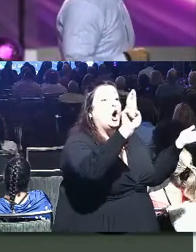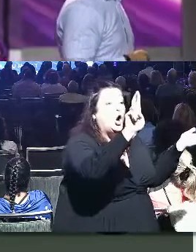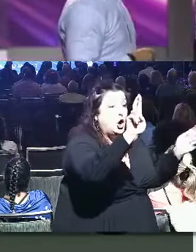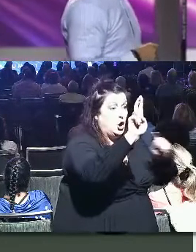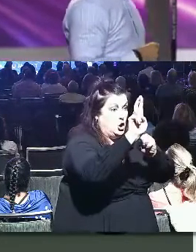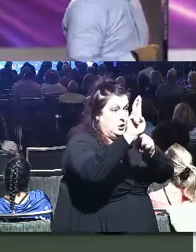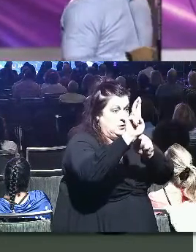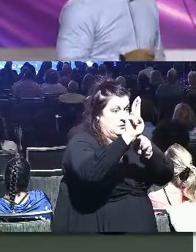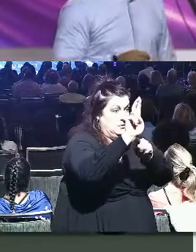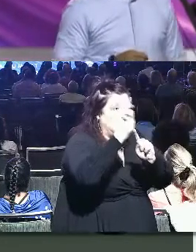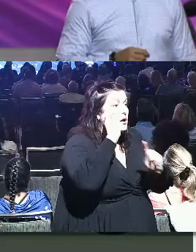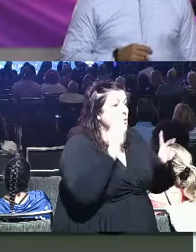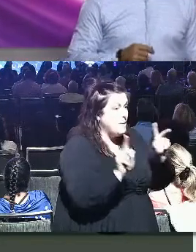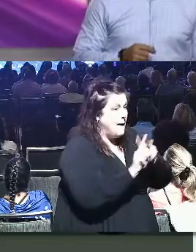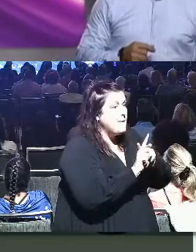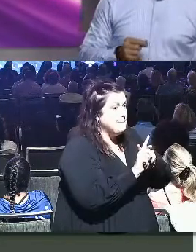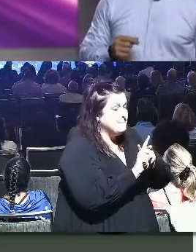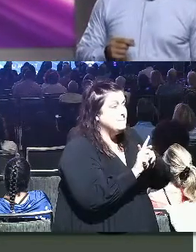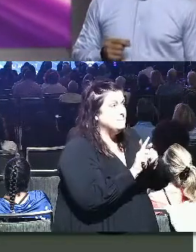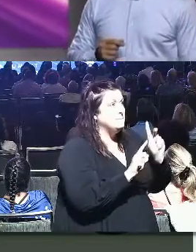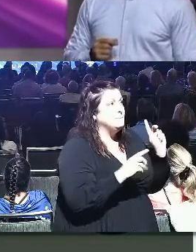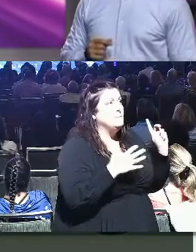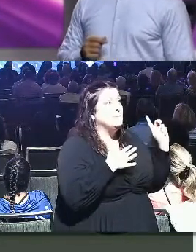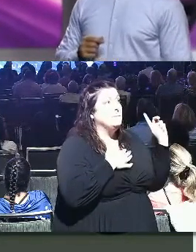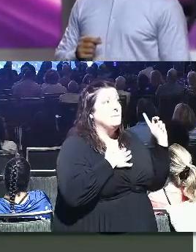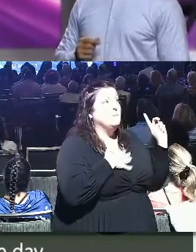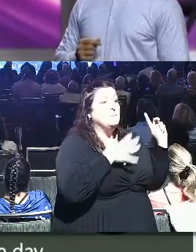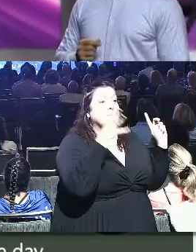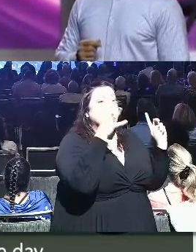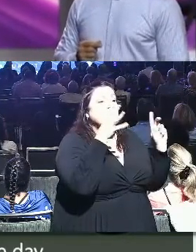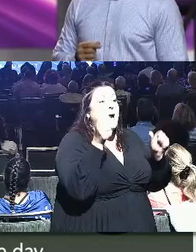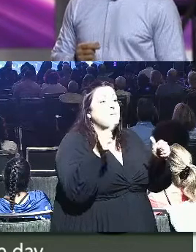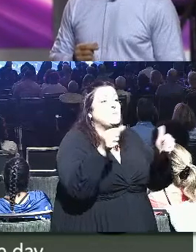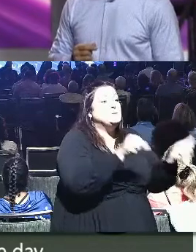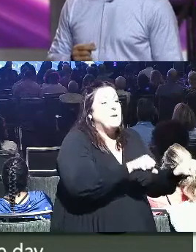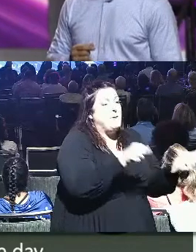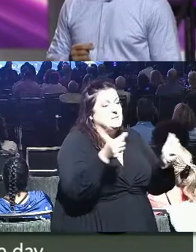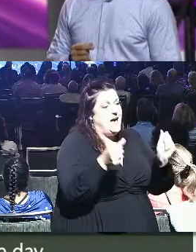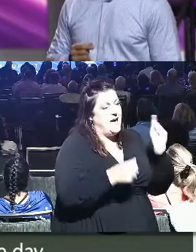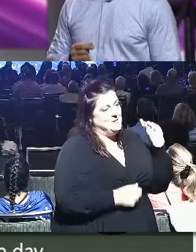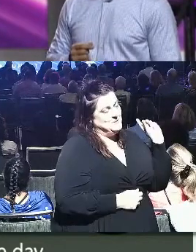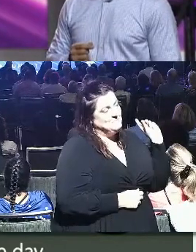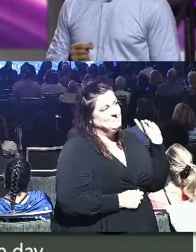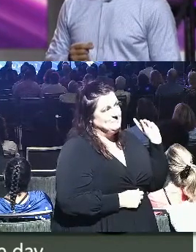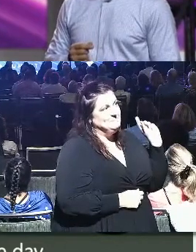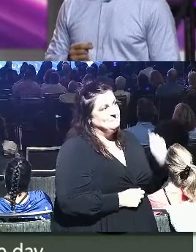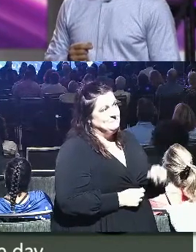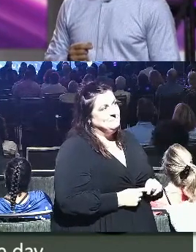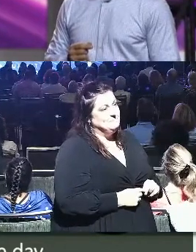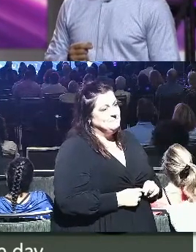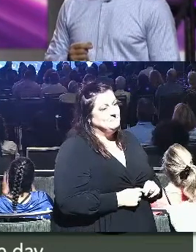going to come onto your screen of the day my mama was baptized into Christ.